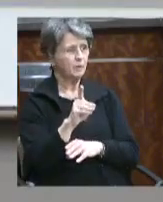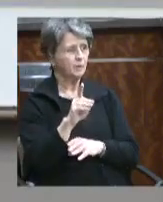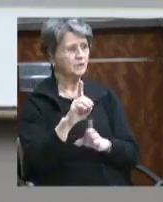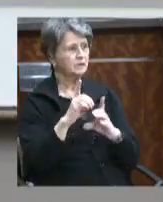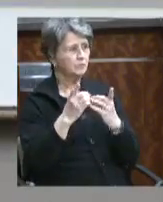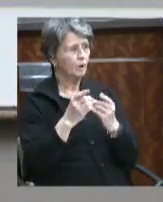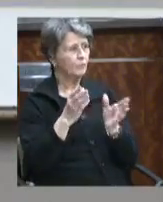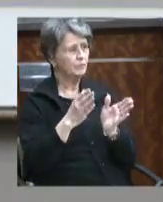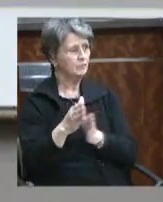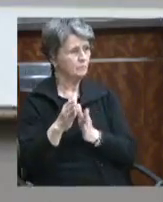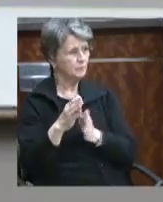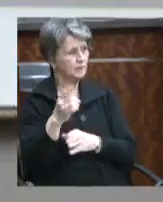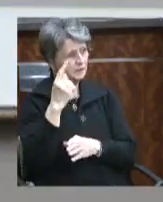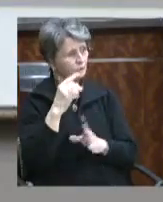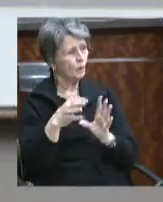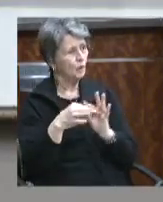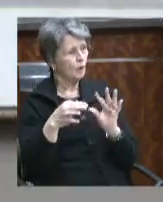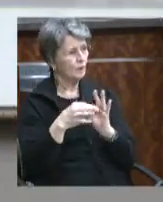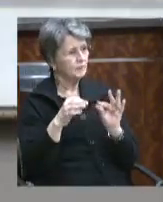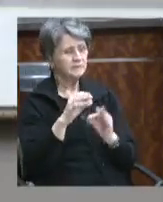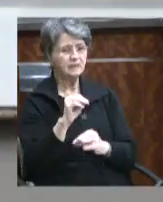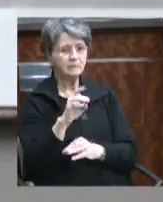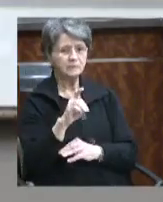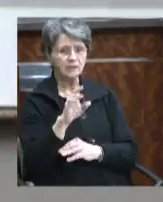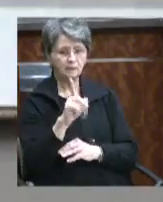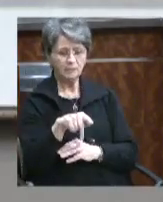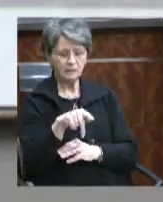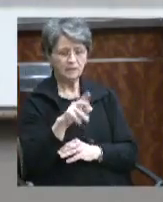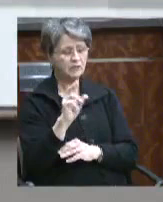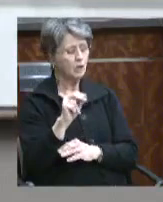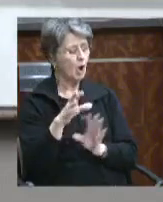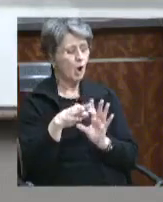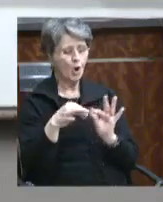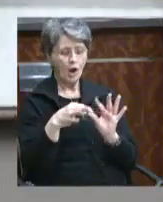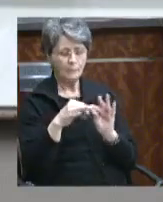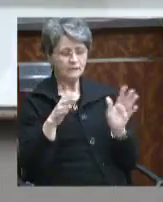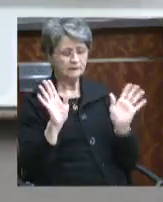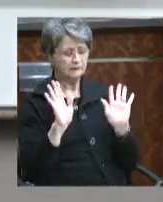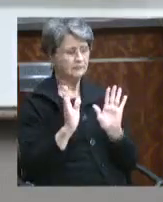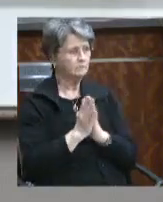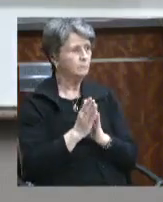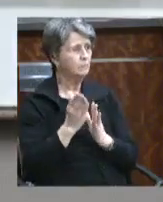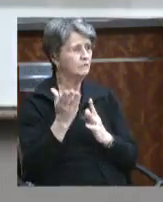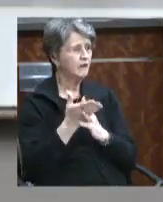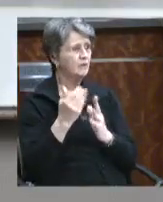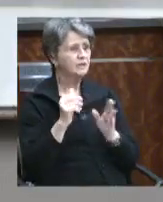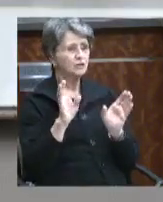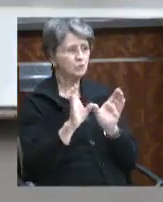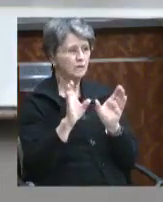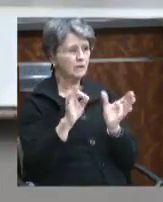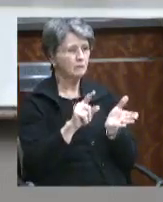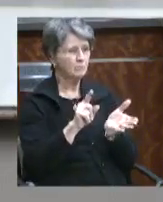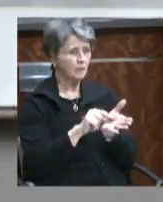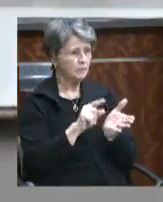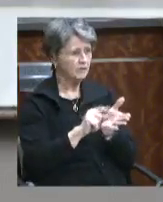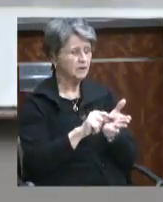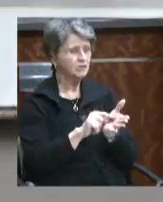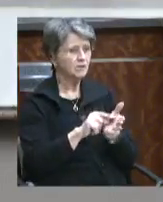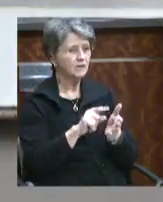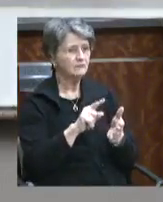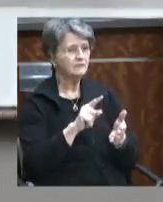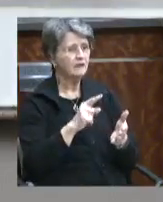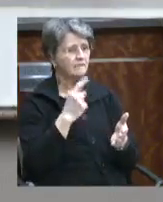for comments. MDP had no comment. The file contains a certificate of publication verifying that